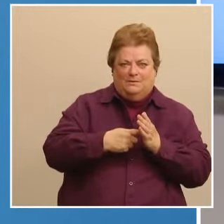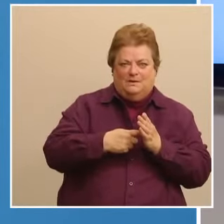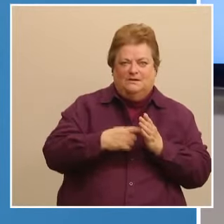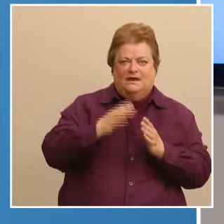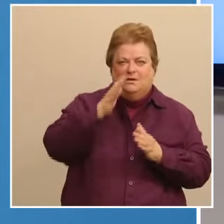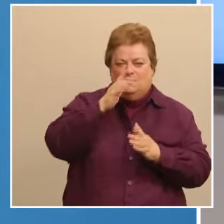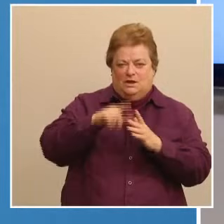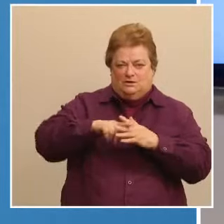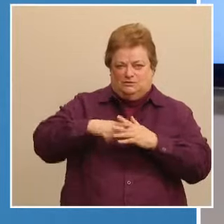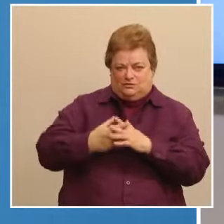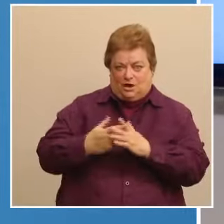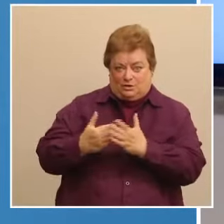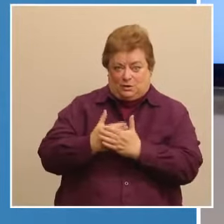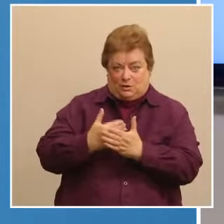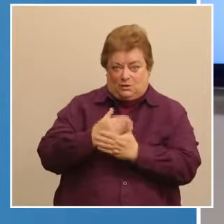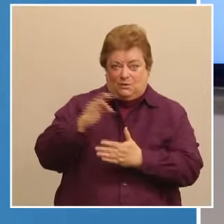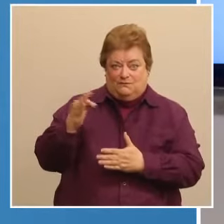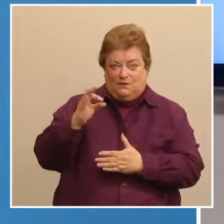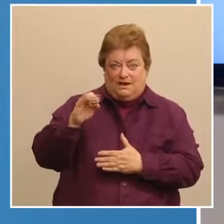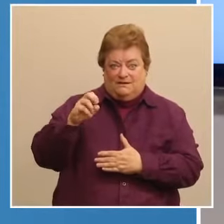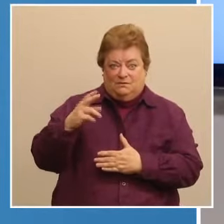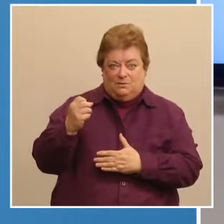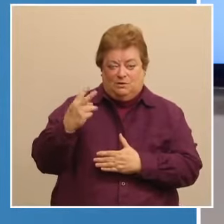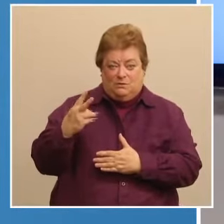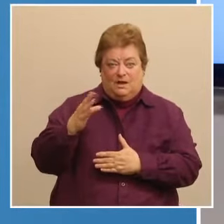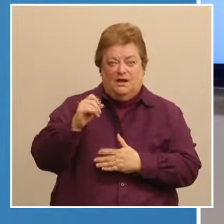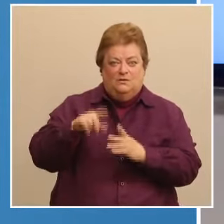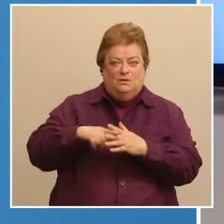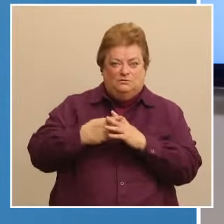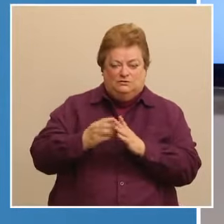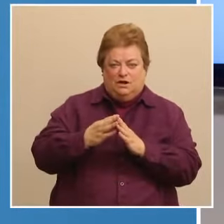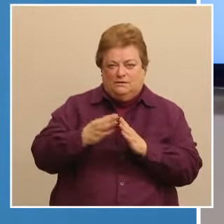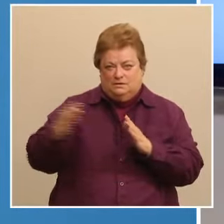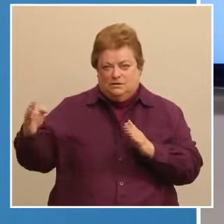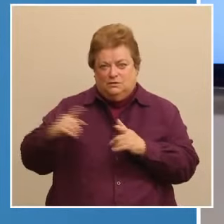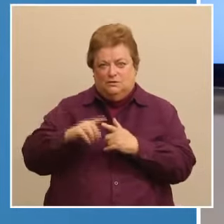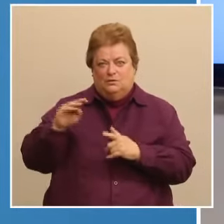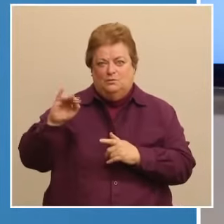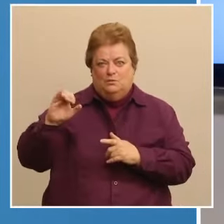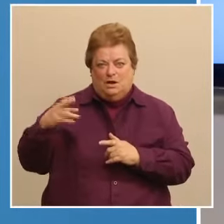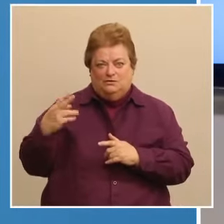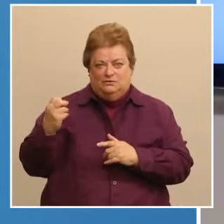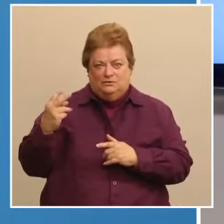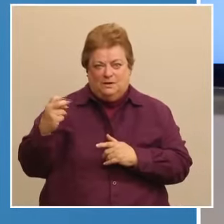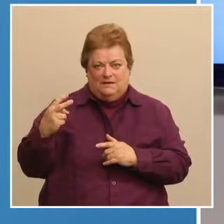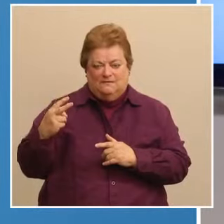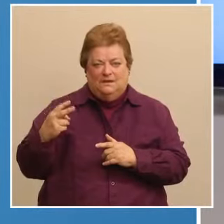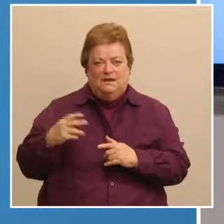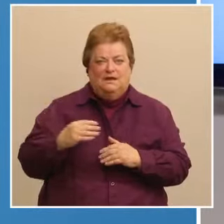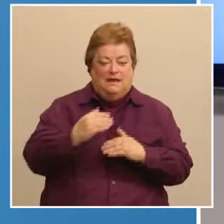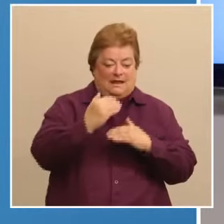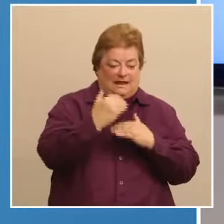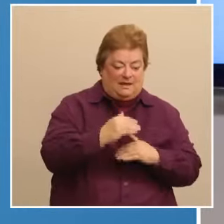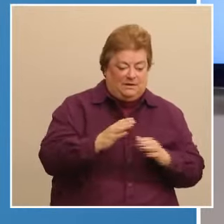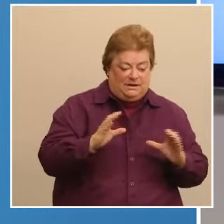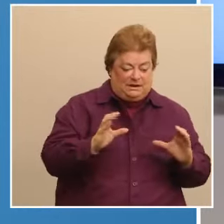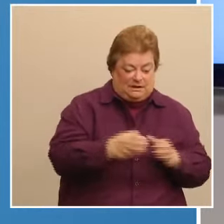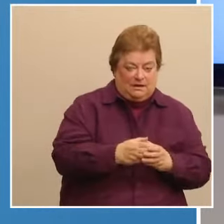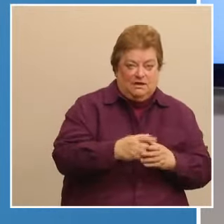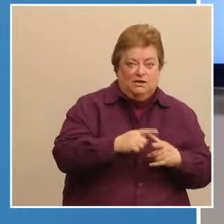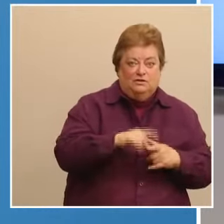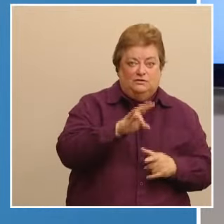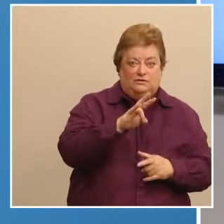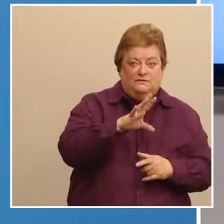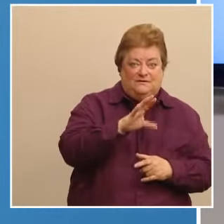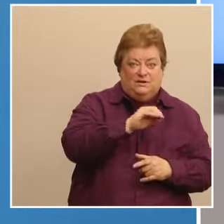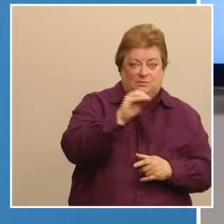effect Friday, February 12th, and will be in effect through March 12th. Gatherings will be limited to no more than